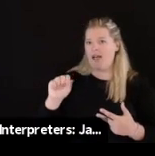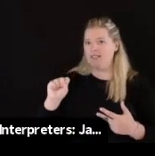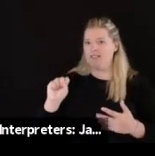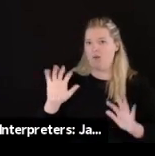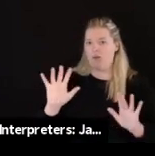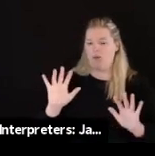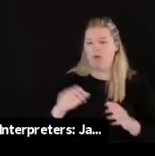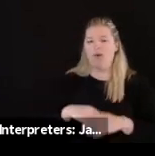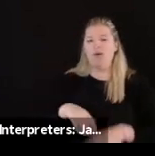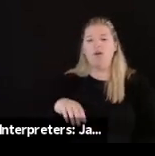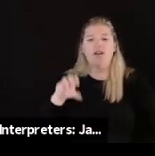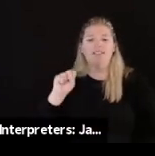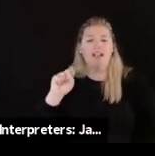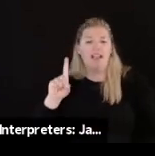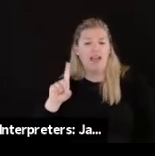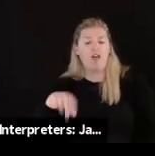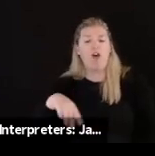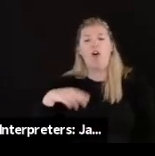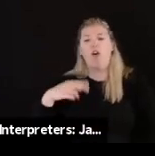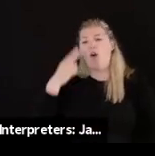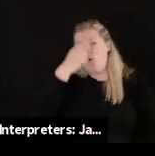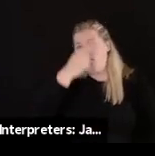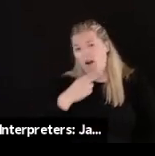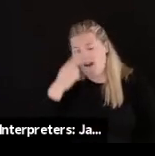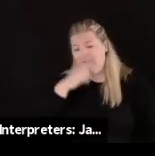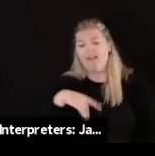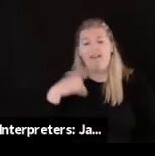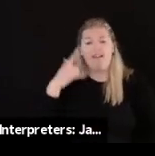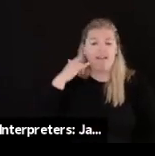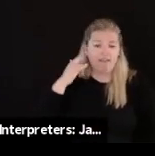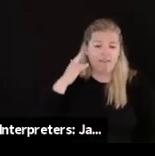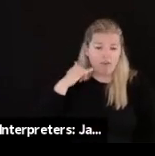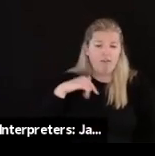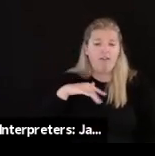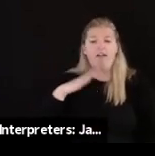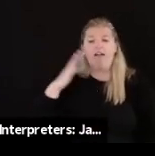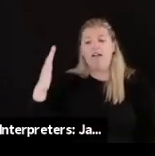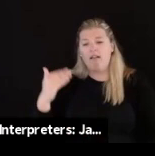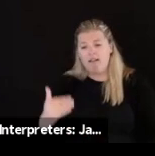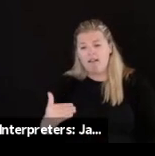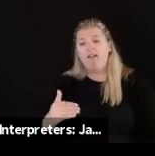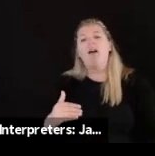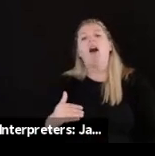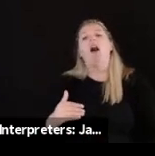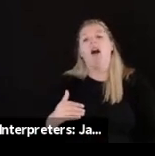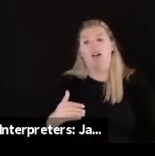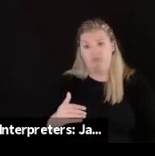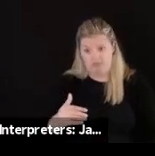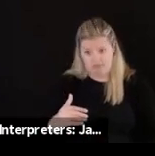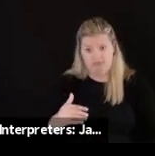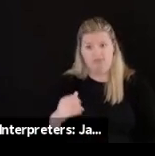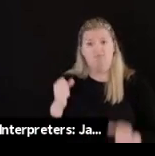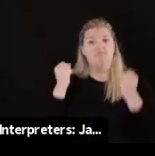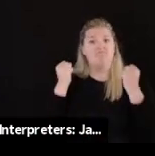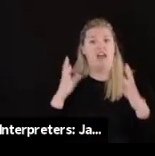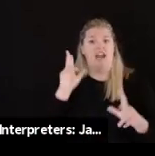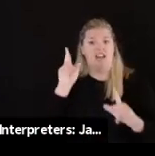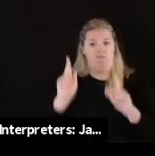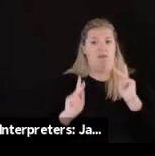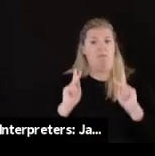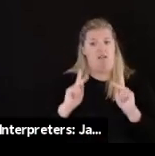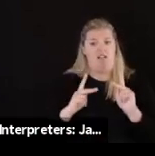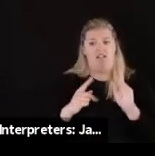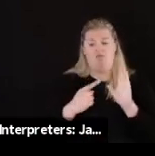San Diego, Hawaii, California. Definitely, we've got some people representing